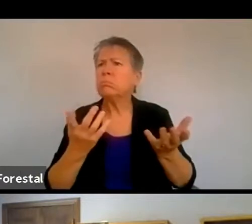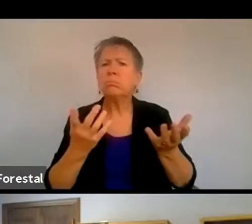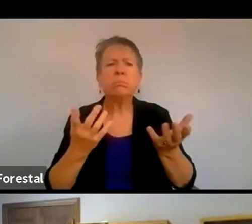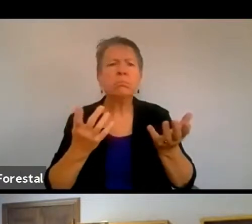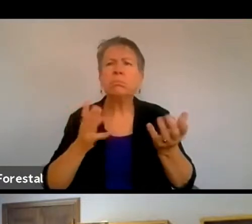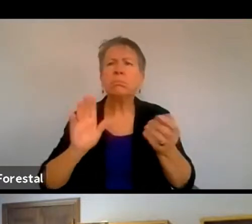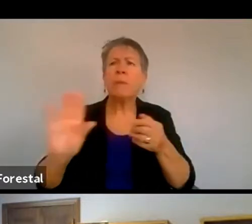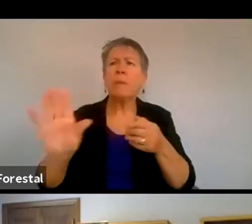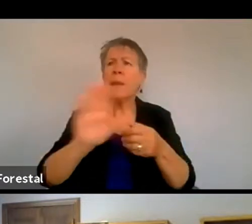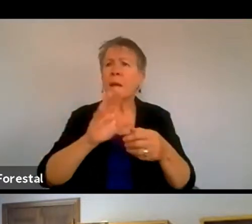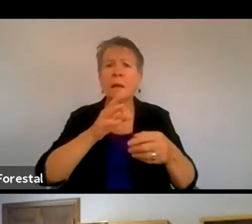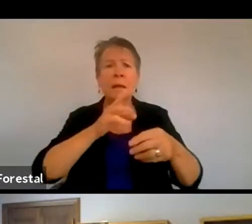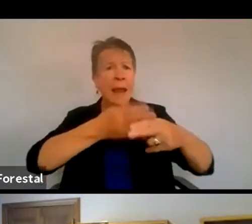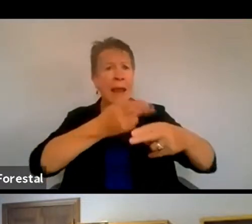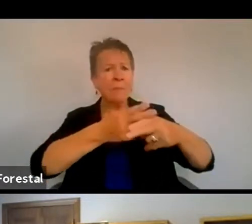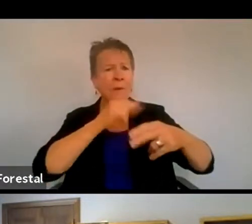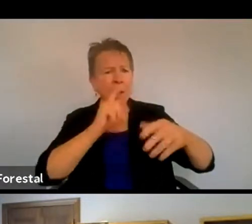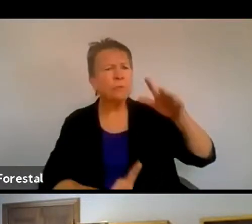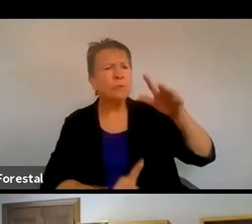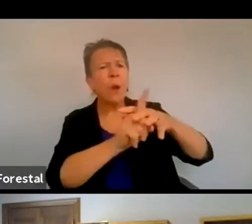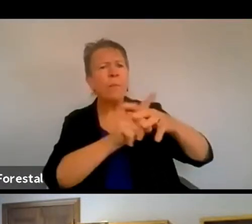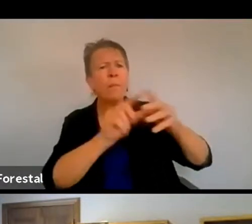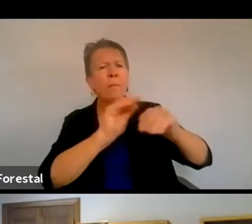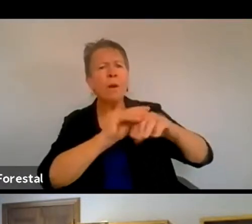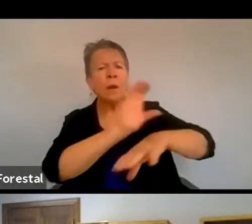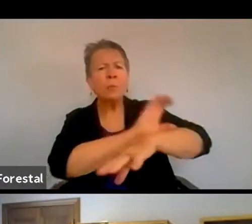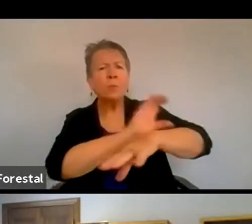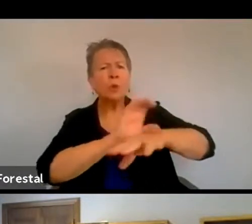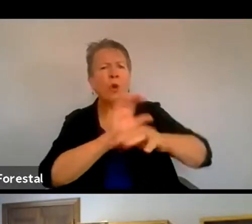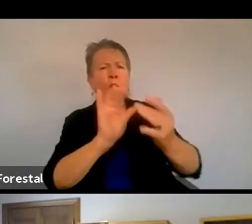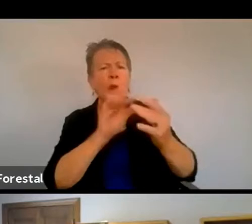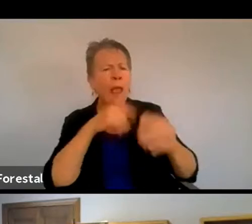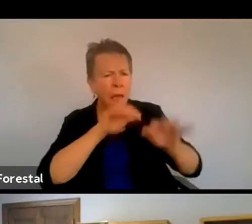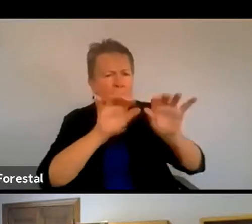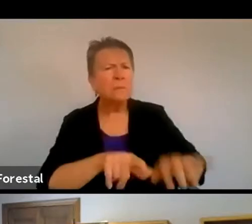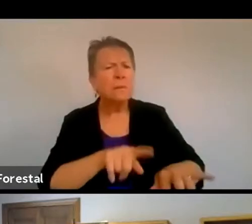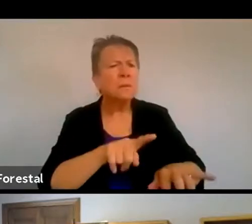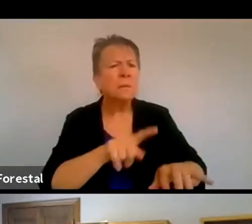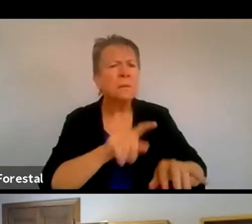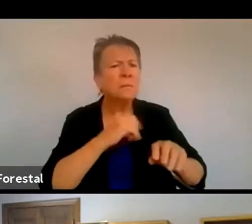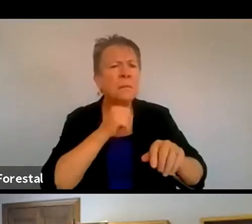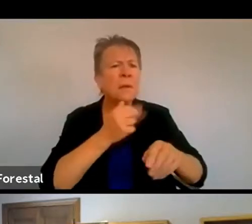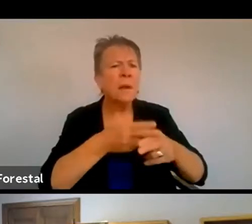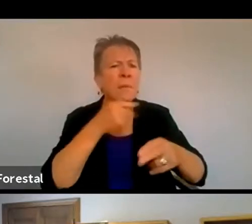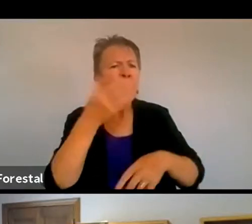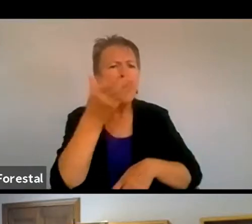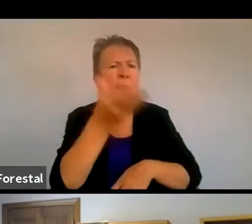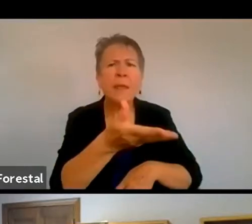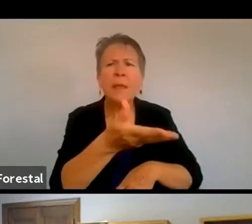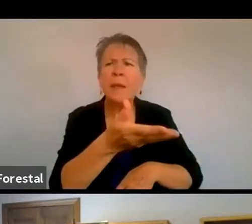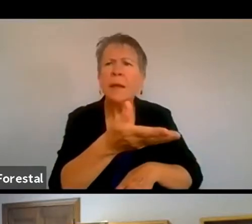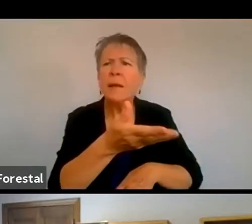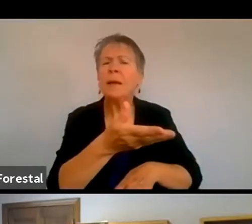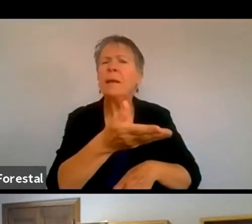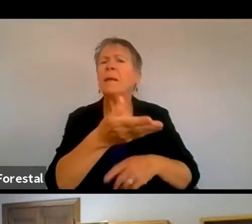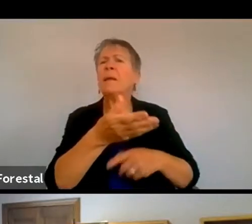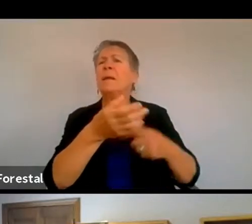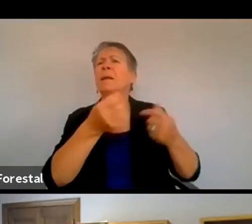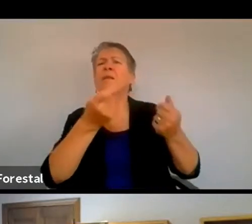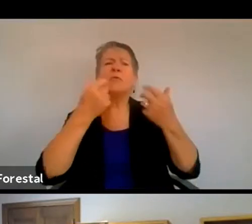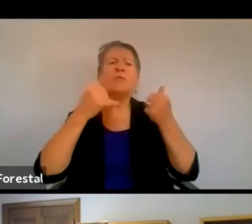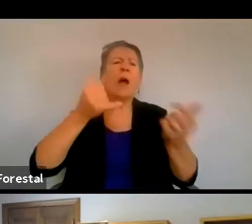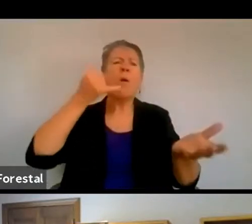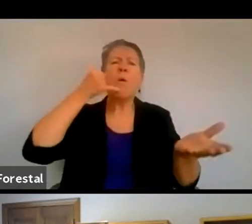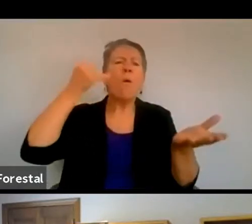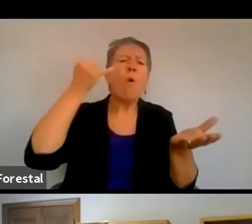them. And then when they try to call county election officials, they can't get through because nobody's answering the phone. We know that those folks are busy,